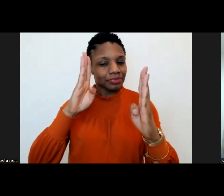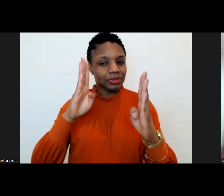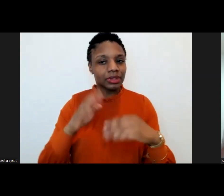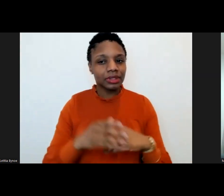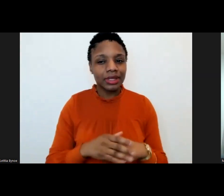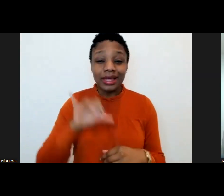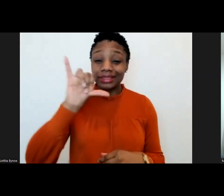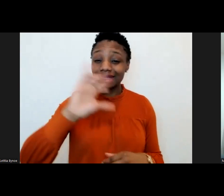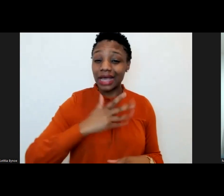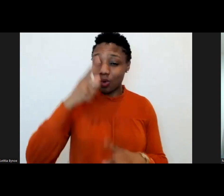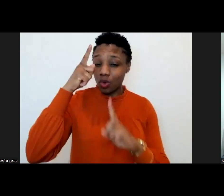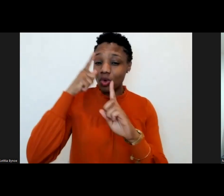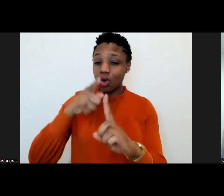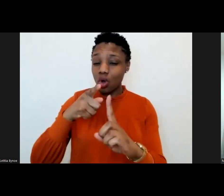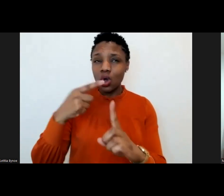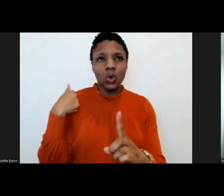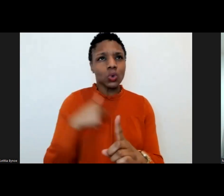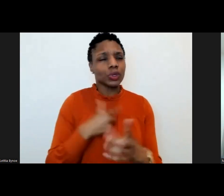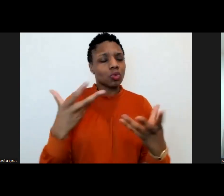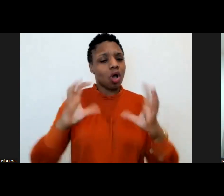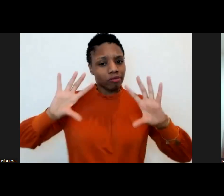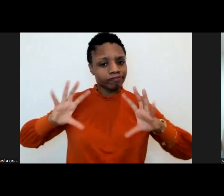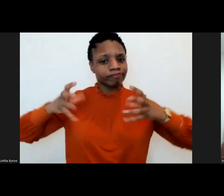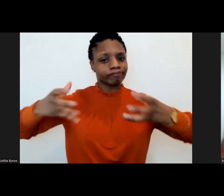this very representative body. You can't be,